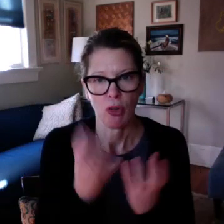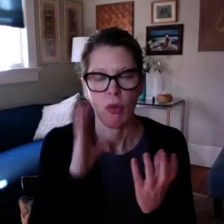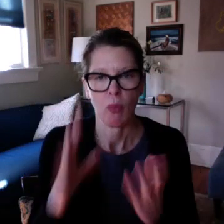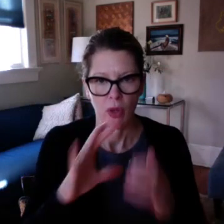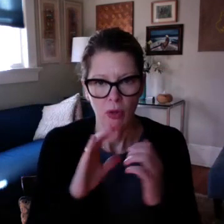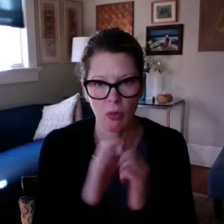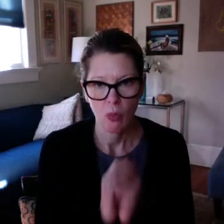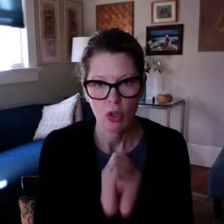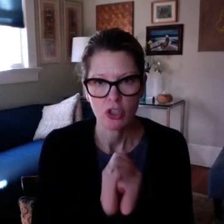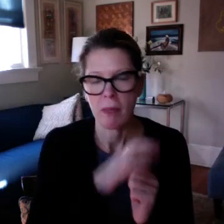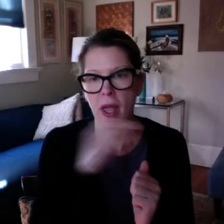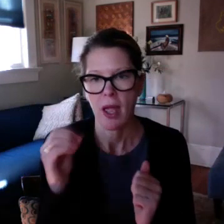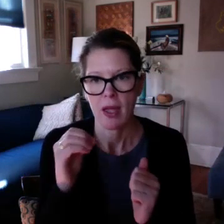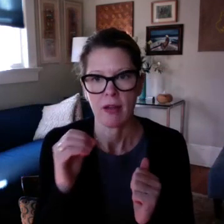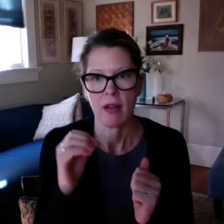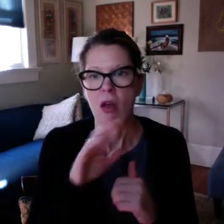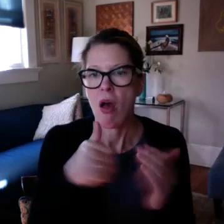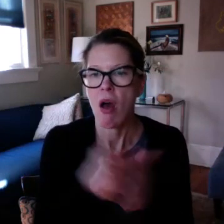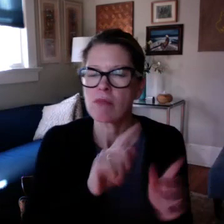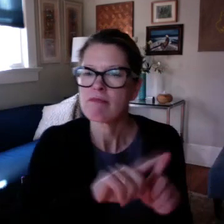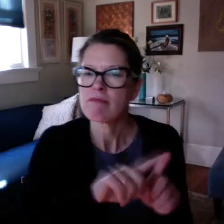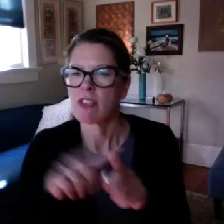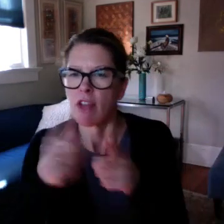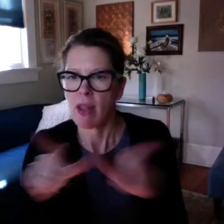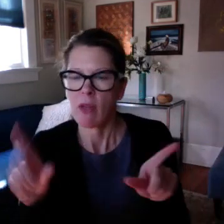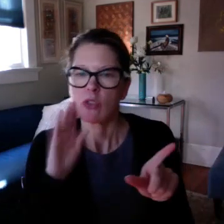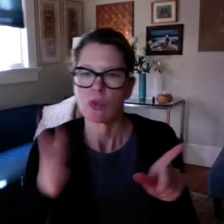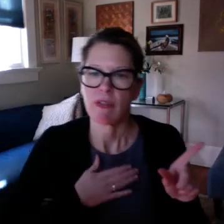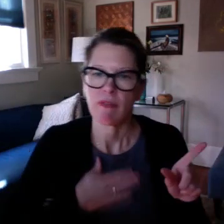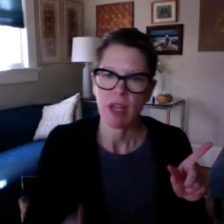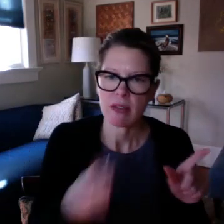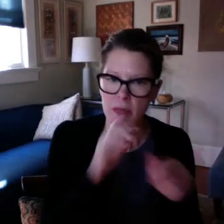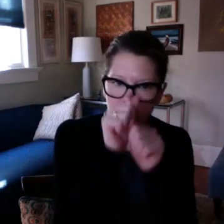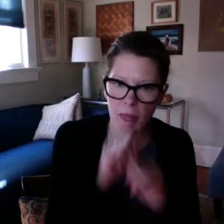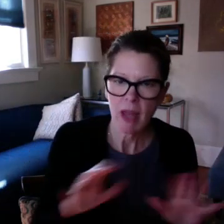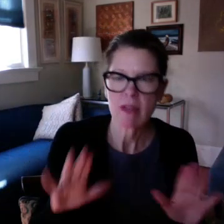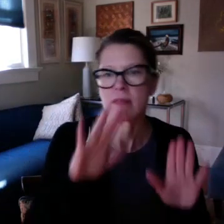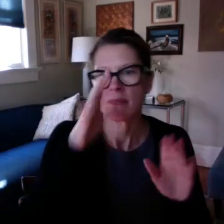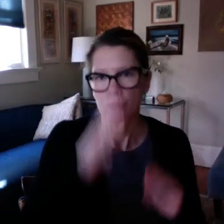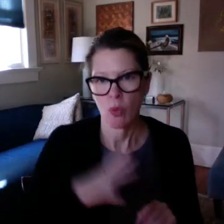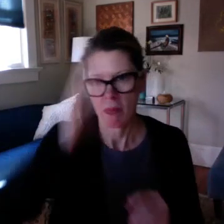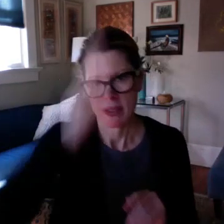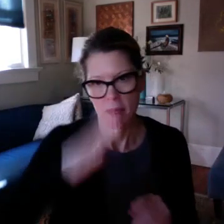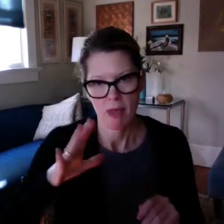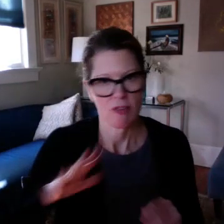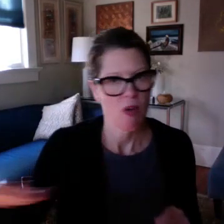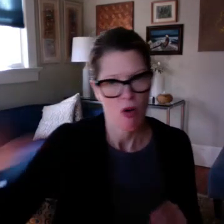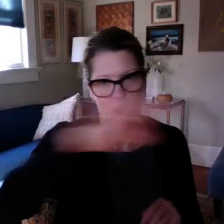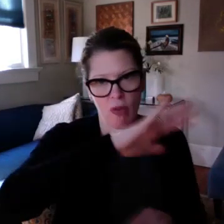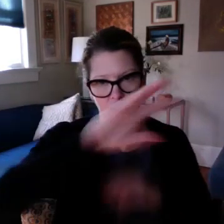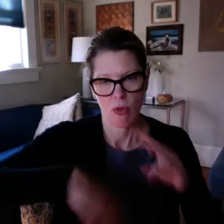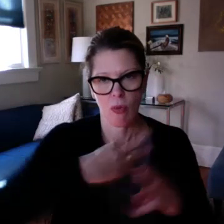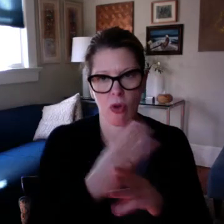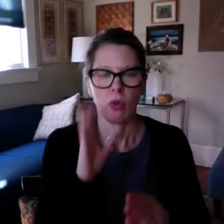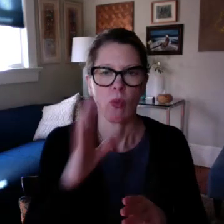all nations obey you, all tongues confess and bless you, and men and women everywhere love you